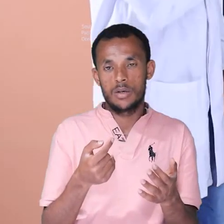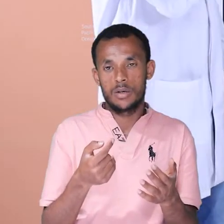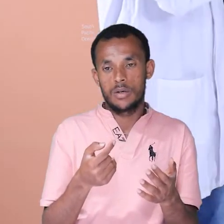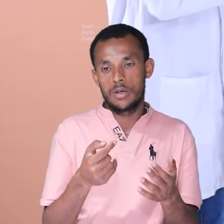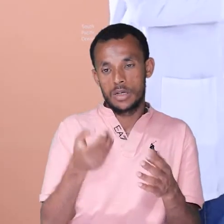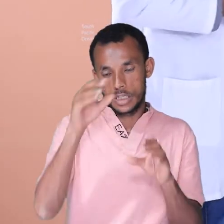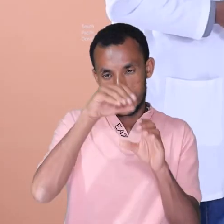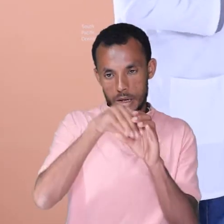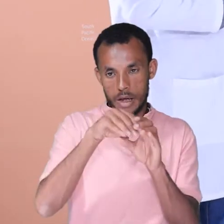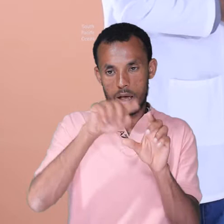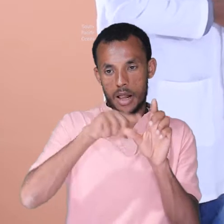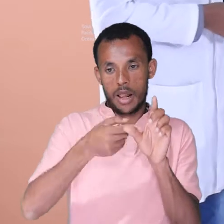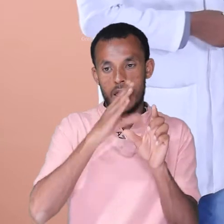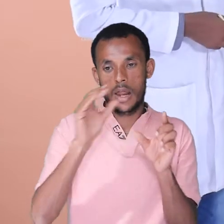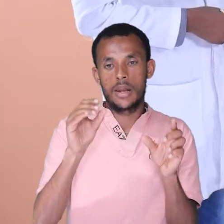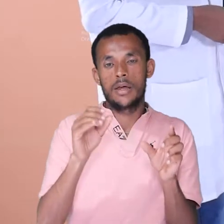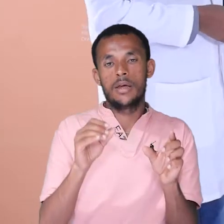the inscribed angle.